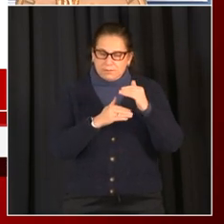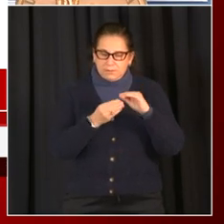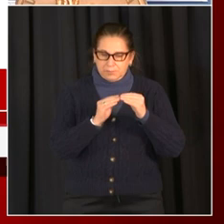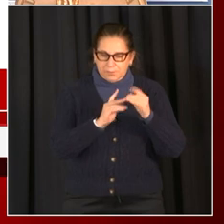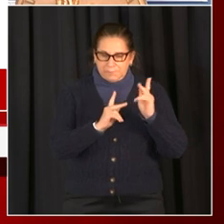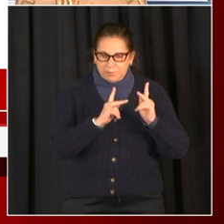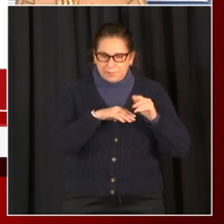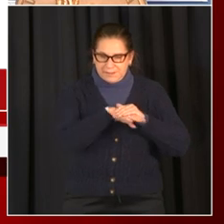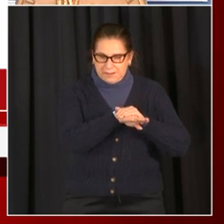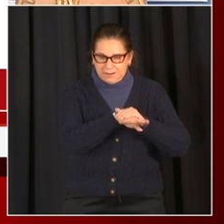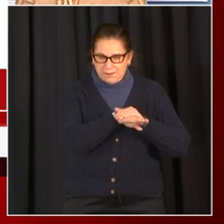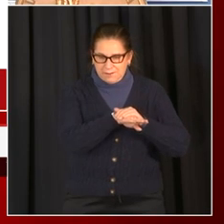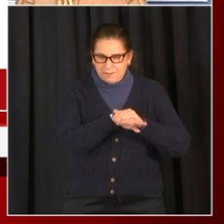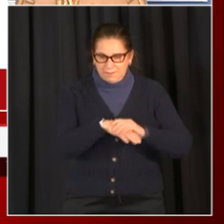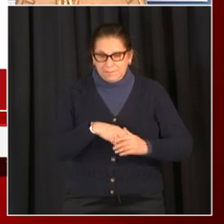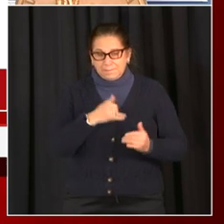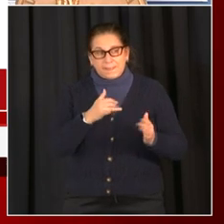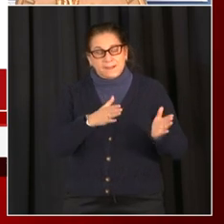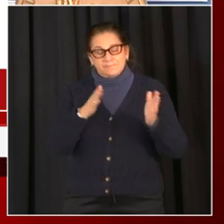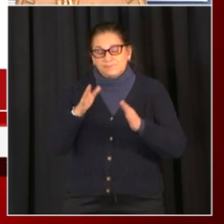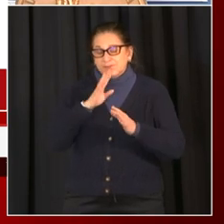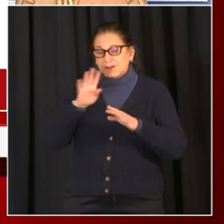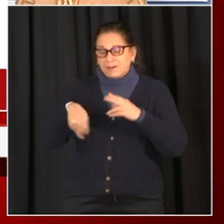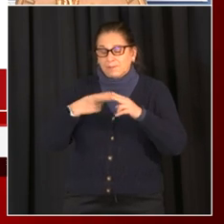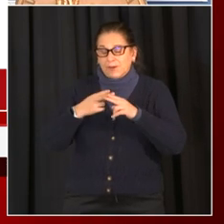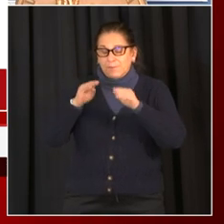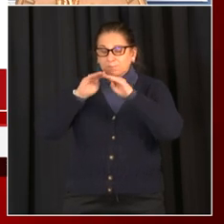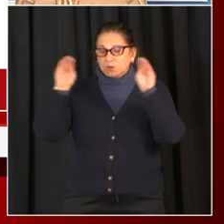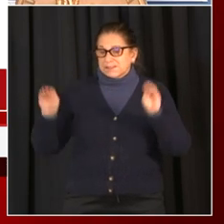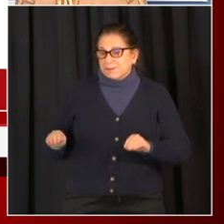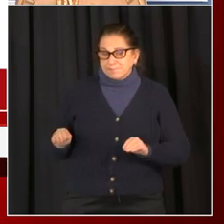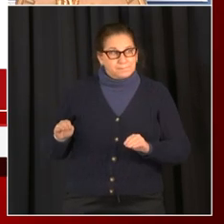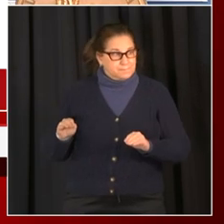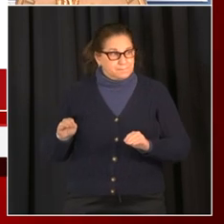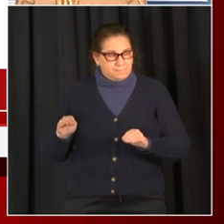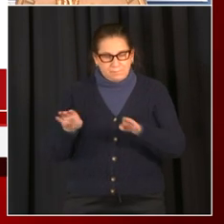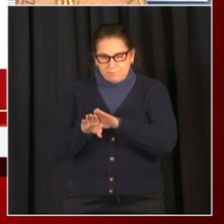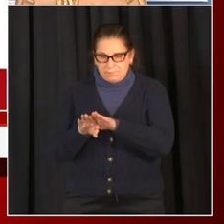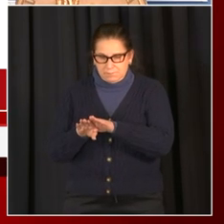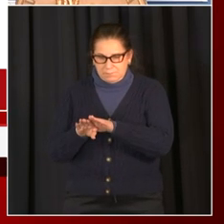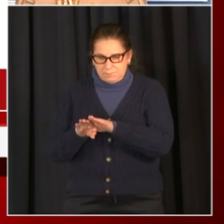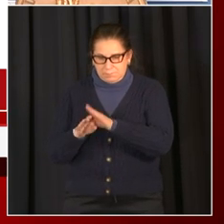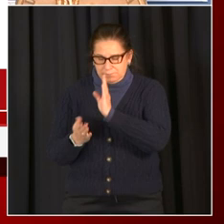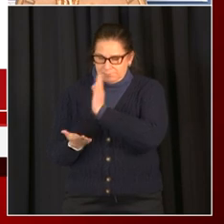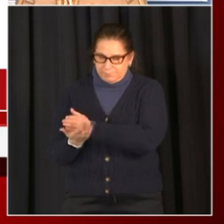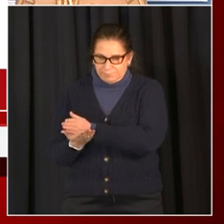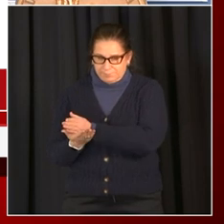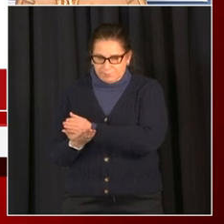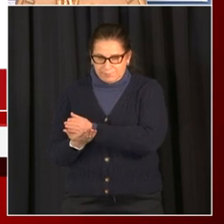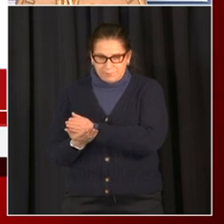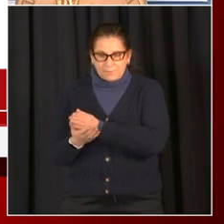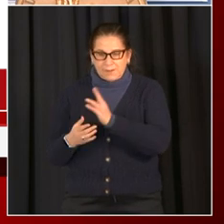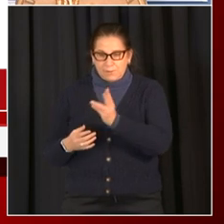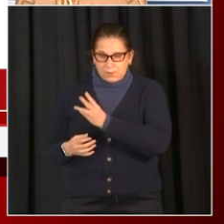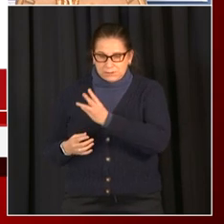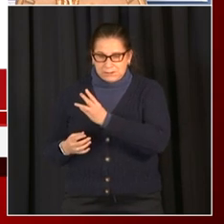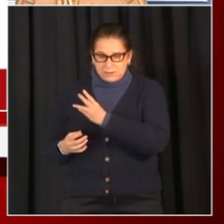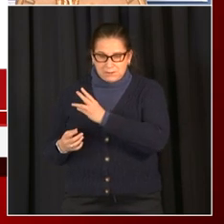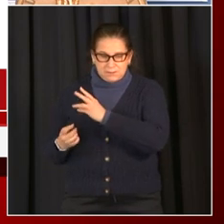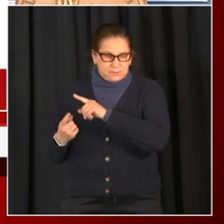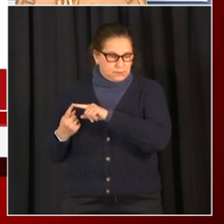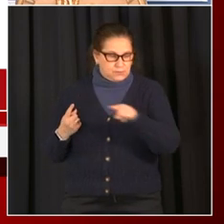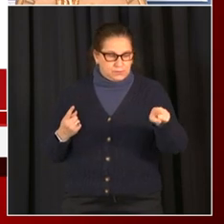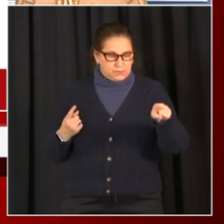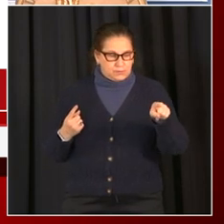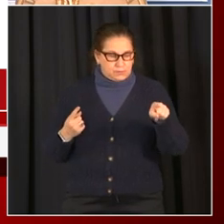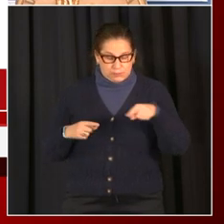a few others. Museums can no longer open during the pause, and indoor services and libraries